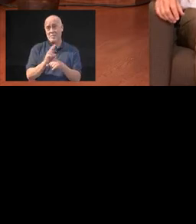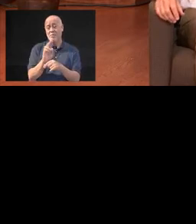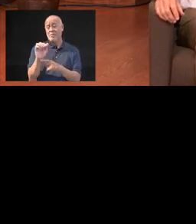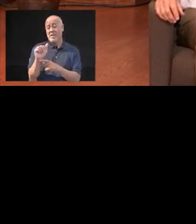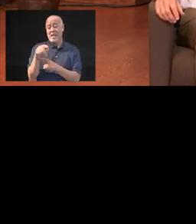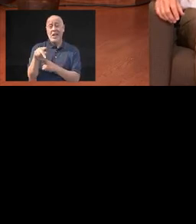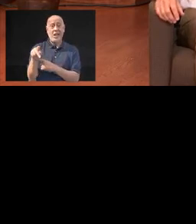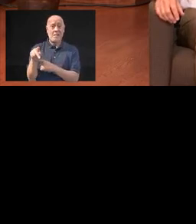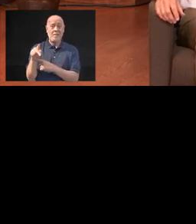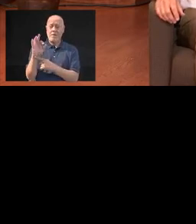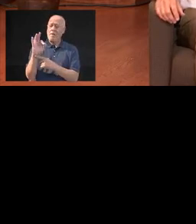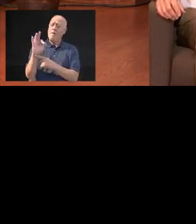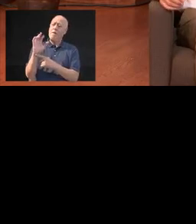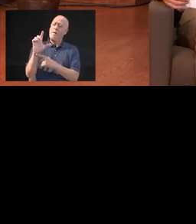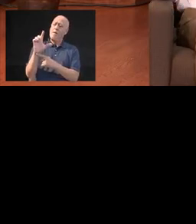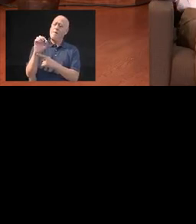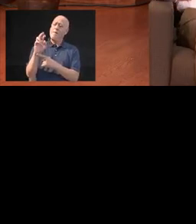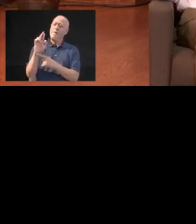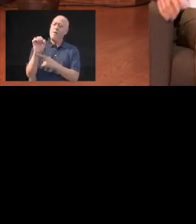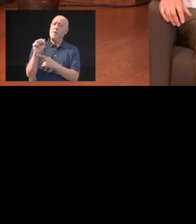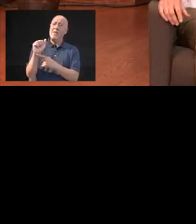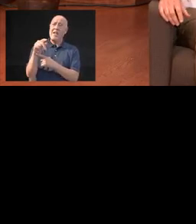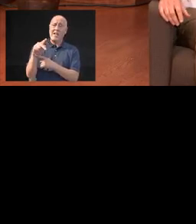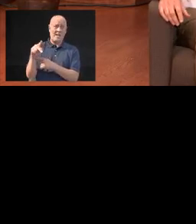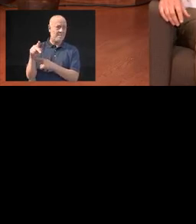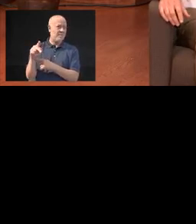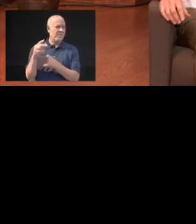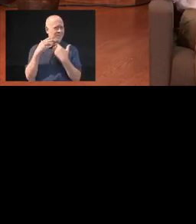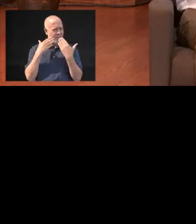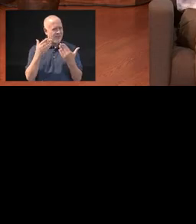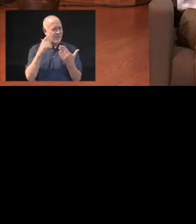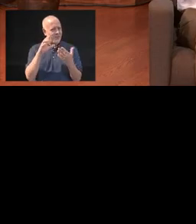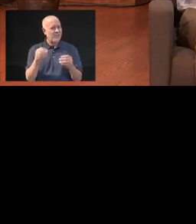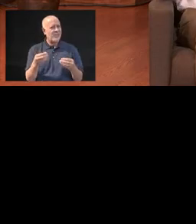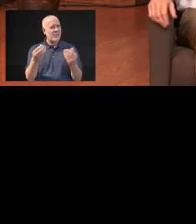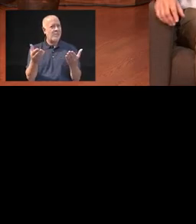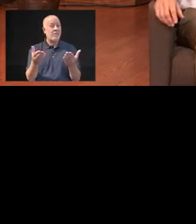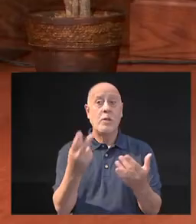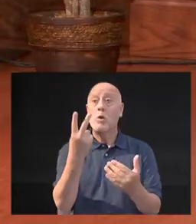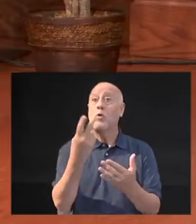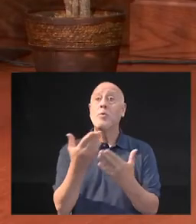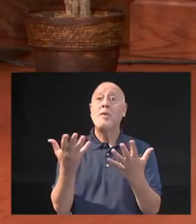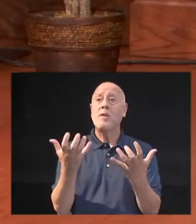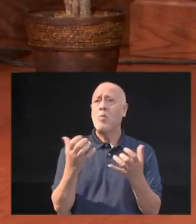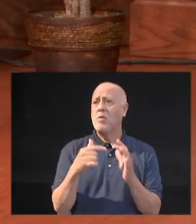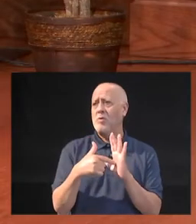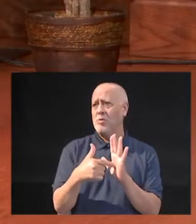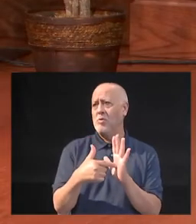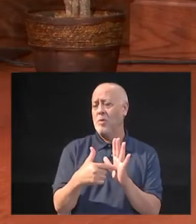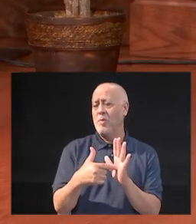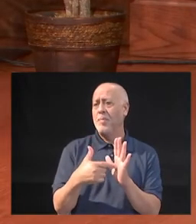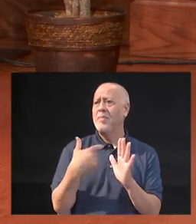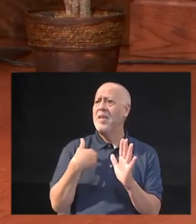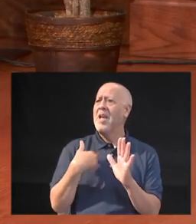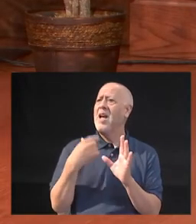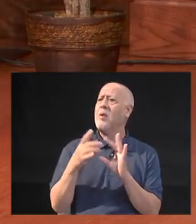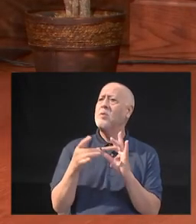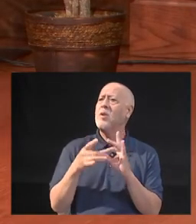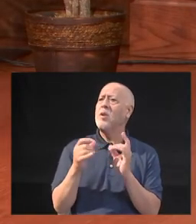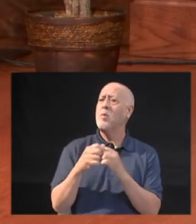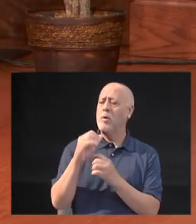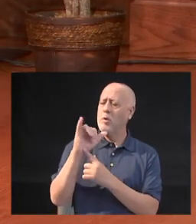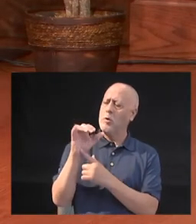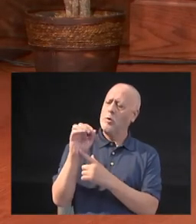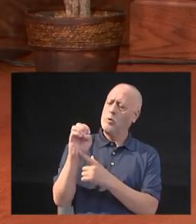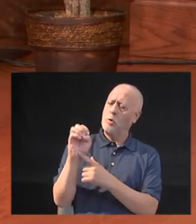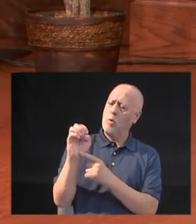and that's another way to give. So thank you for your generosity. Two things I wanted to highlight today. One is, I was talking to Joe Apple, who's a